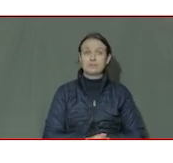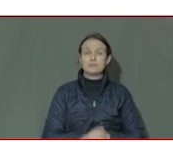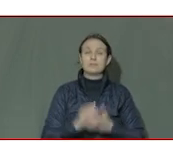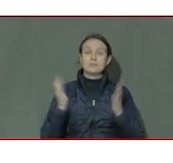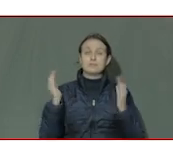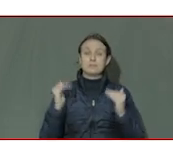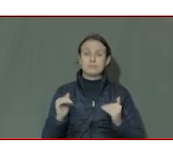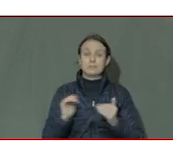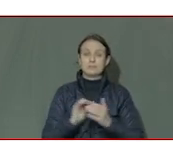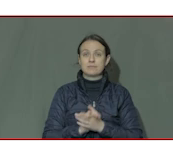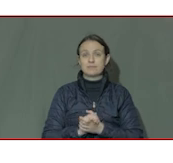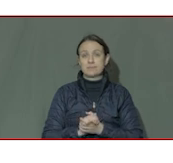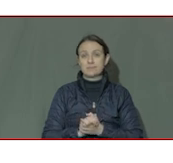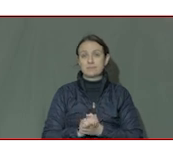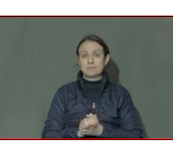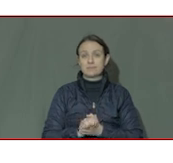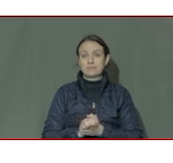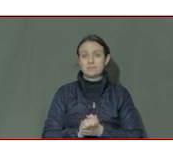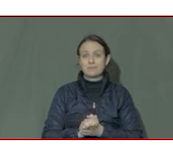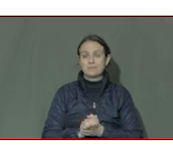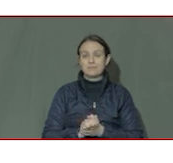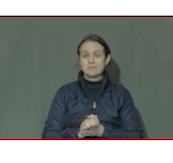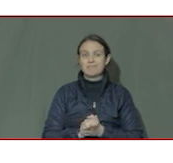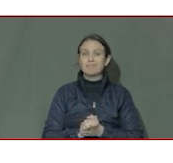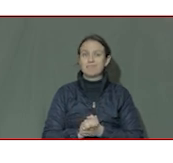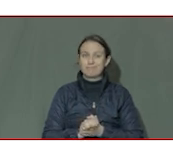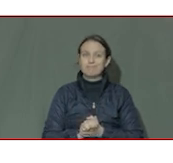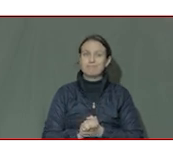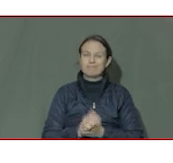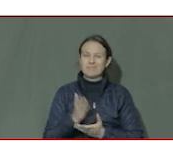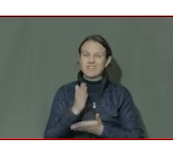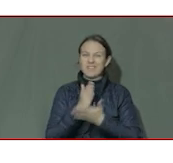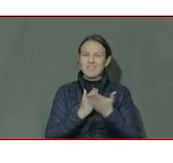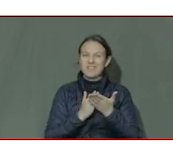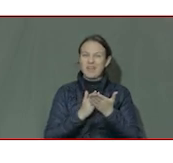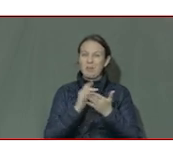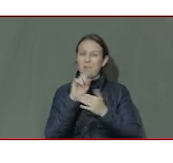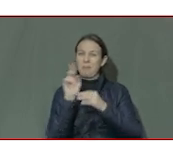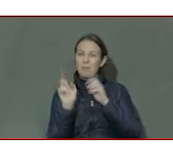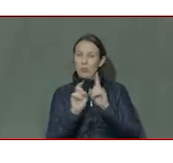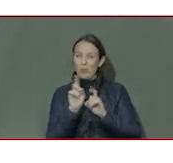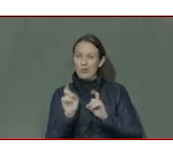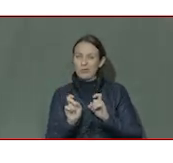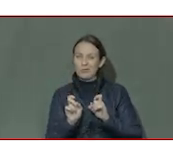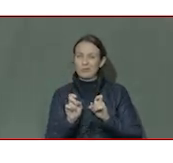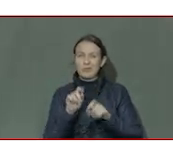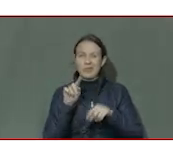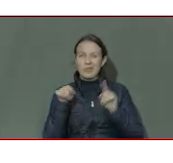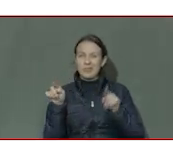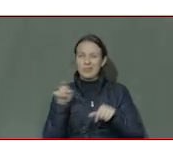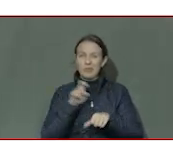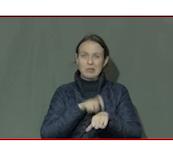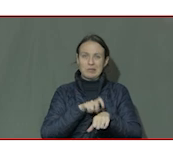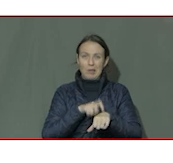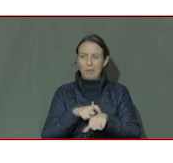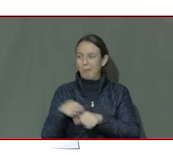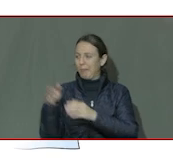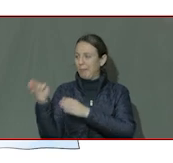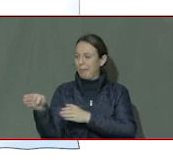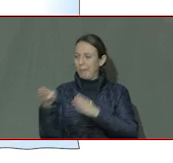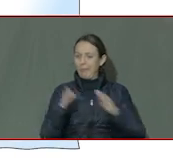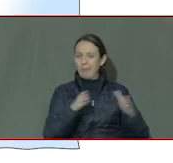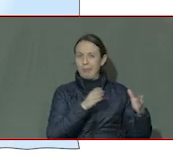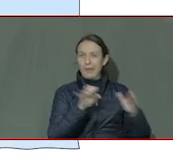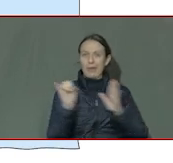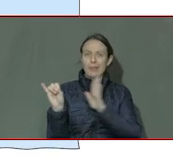Then this is just questions on different phases, how to